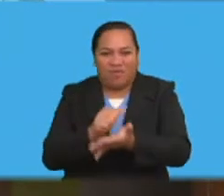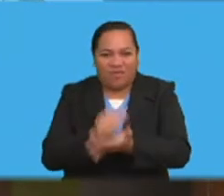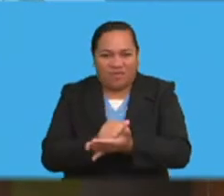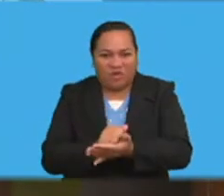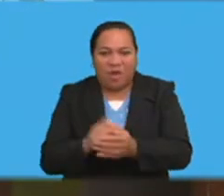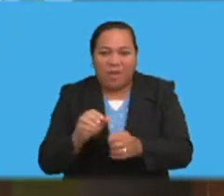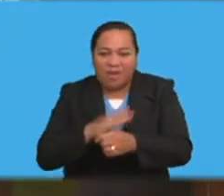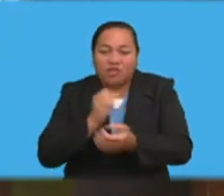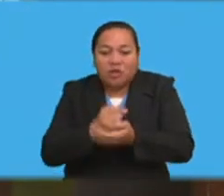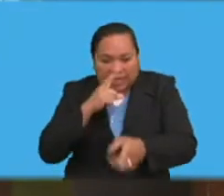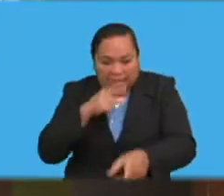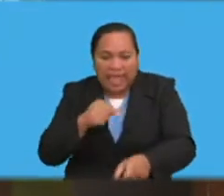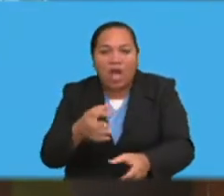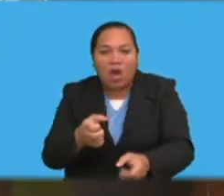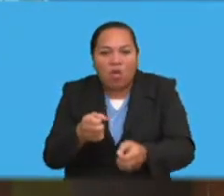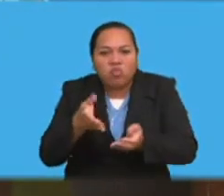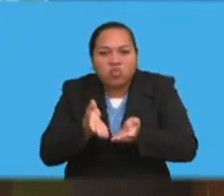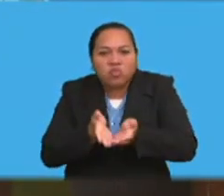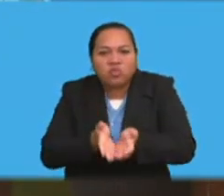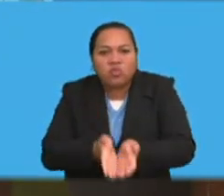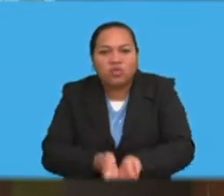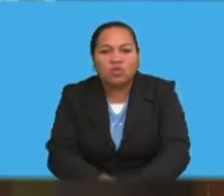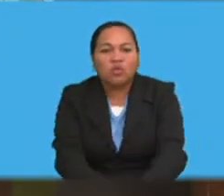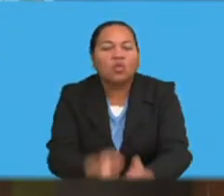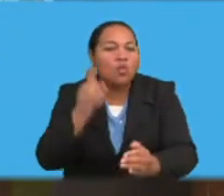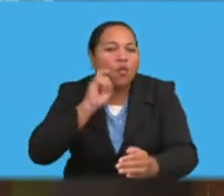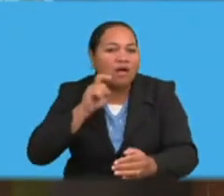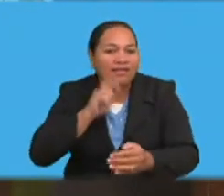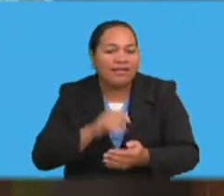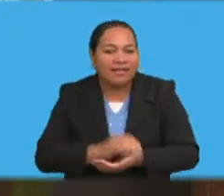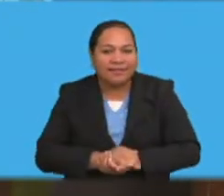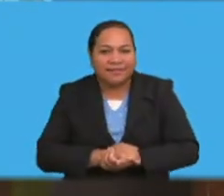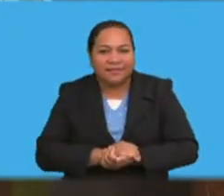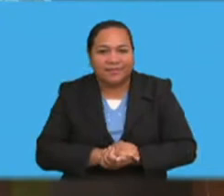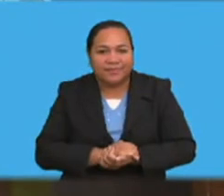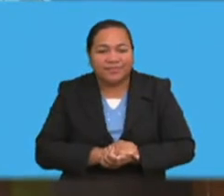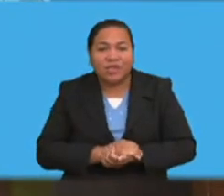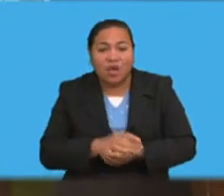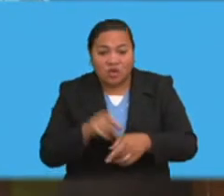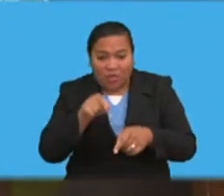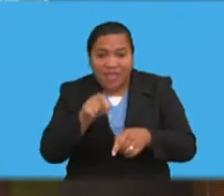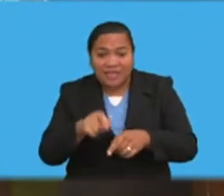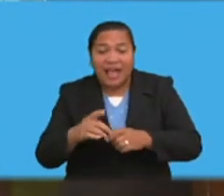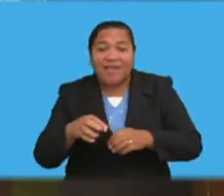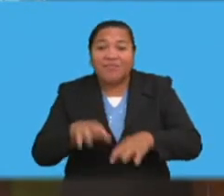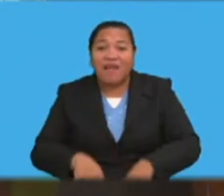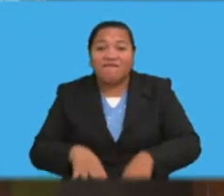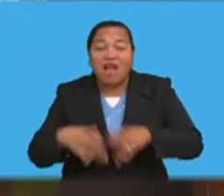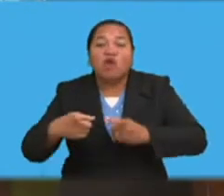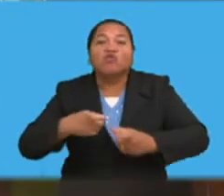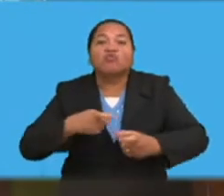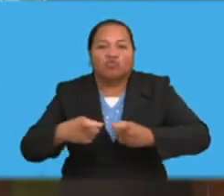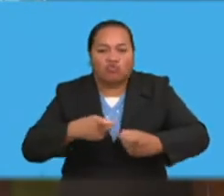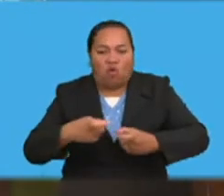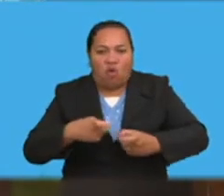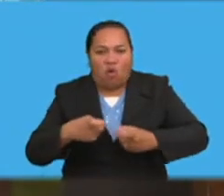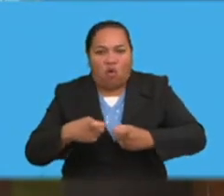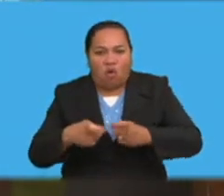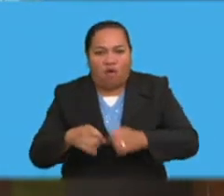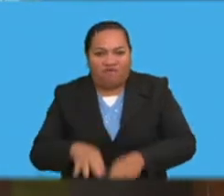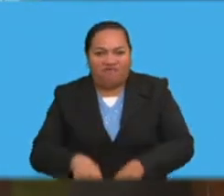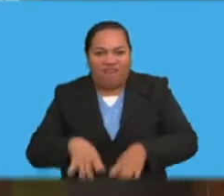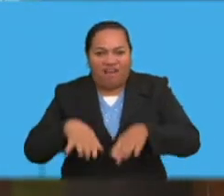capacity to hold water, Madam Speaker. Madam Speaker, a resilient flood control master plan has been developed